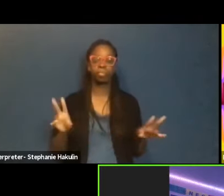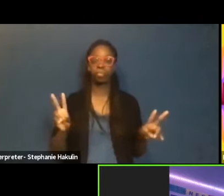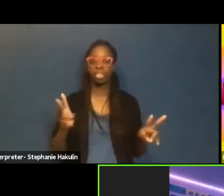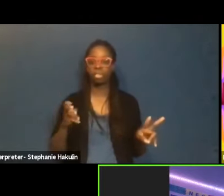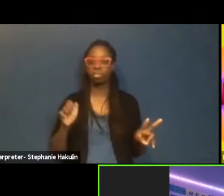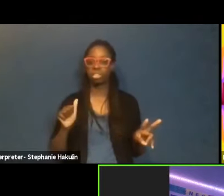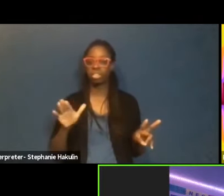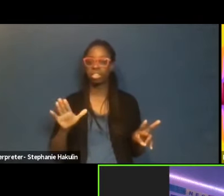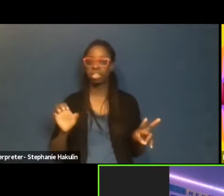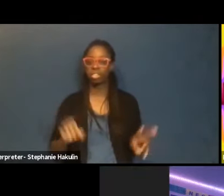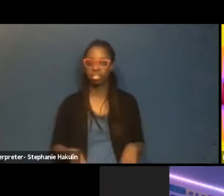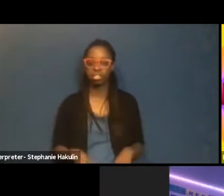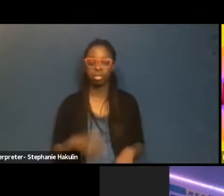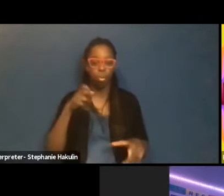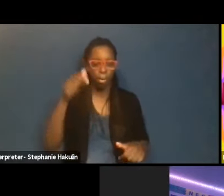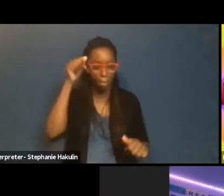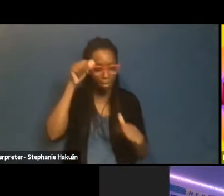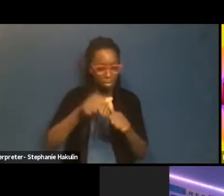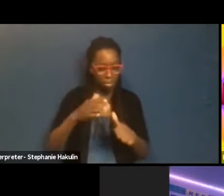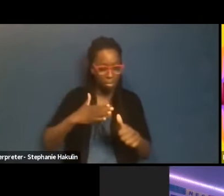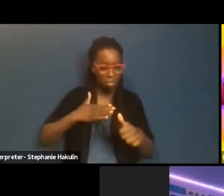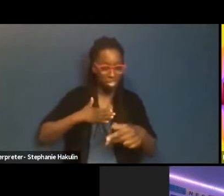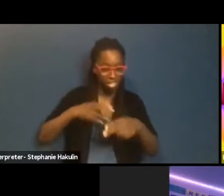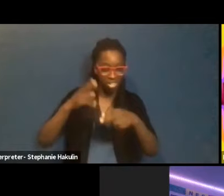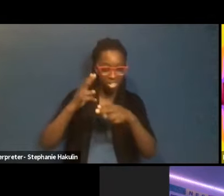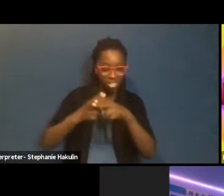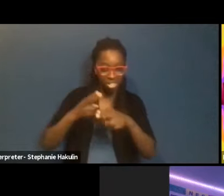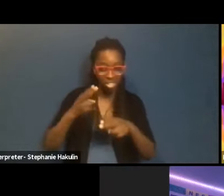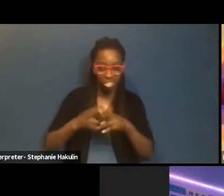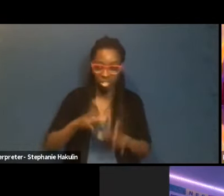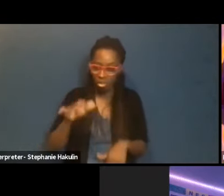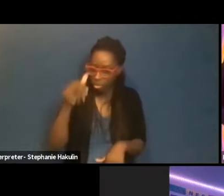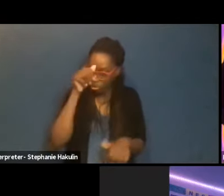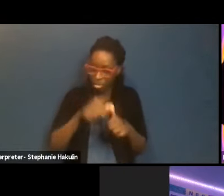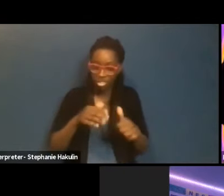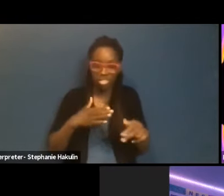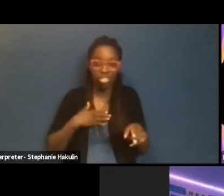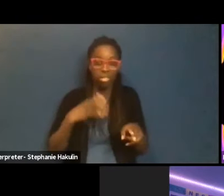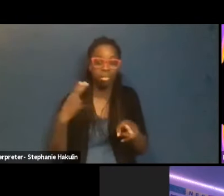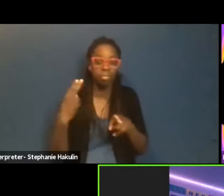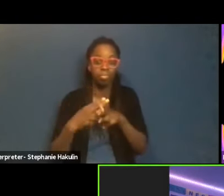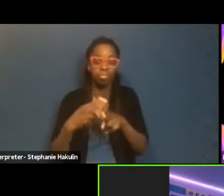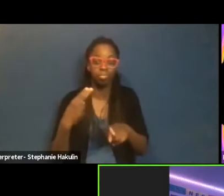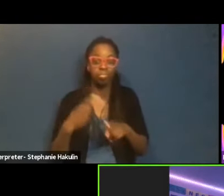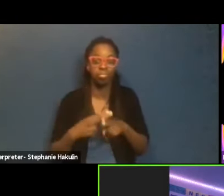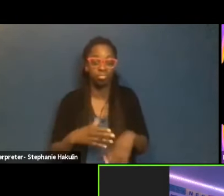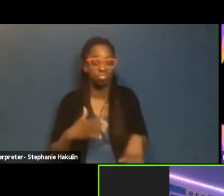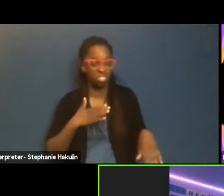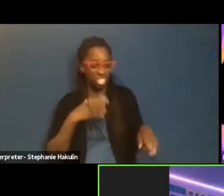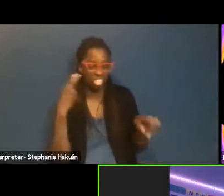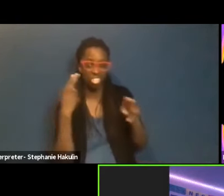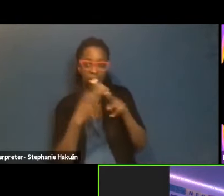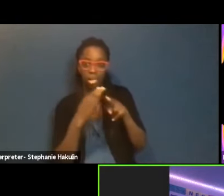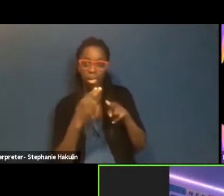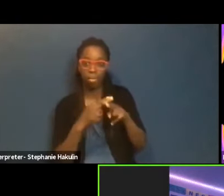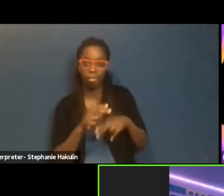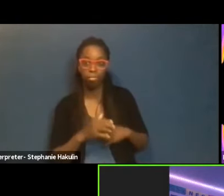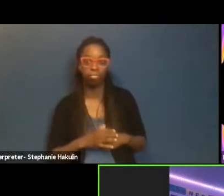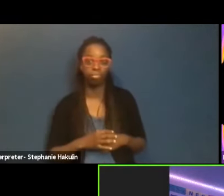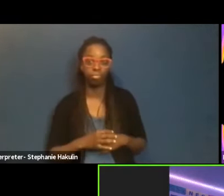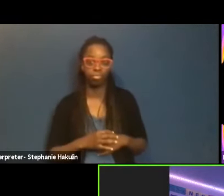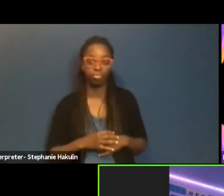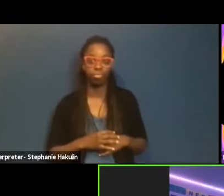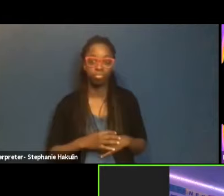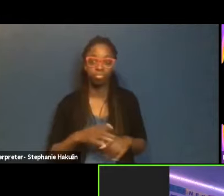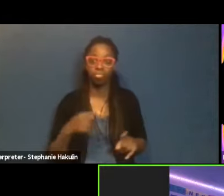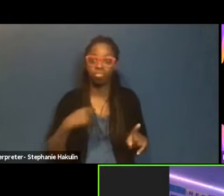name? Won't you remember my name? My name. But I'm so lucky that I forget to text him